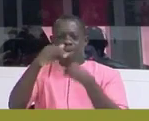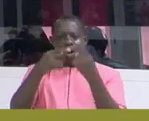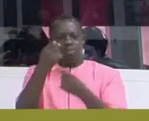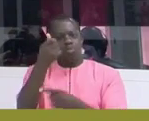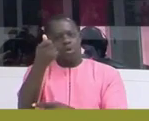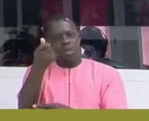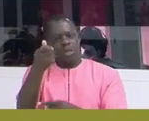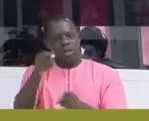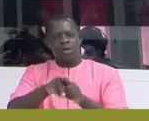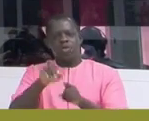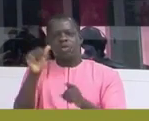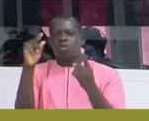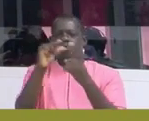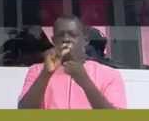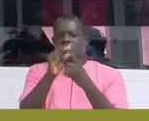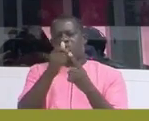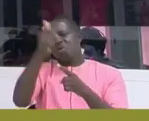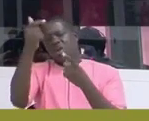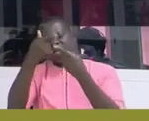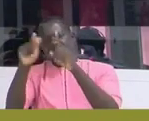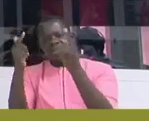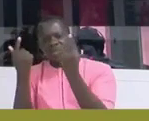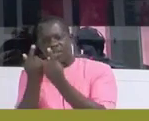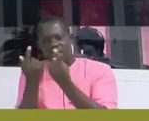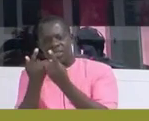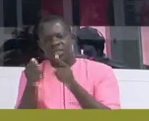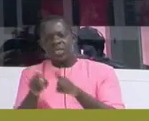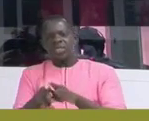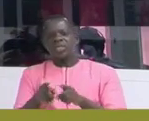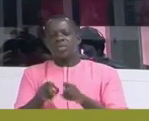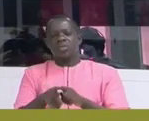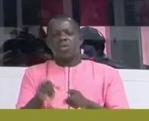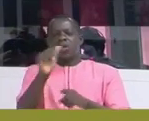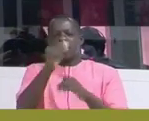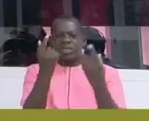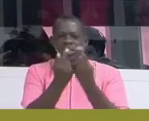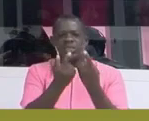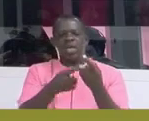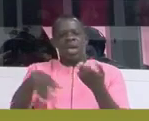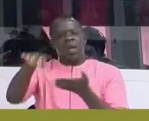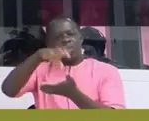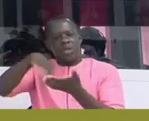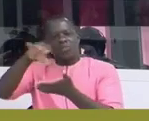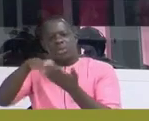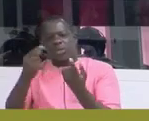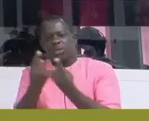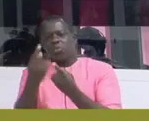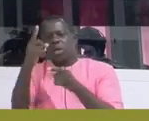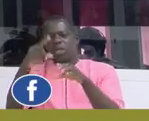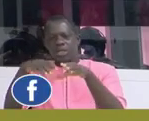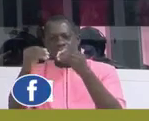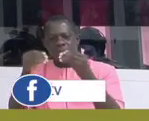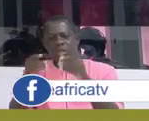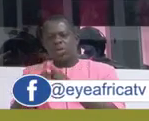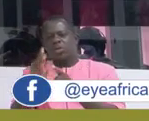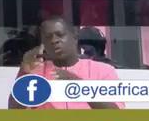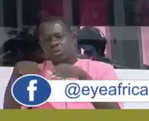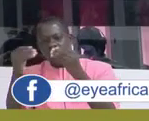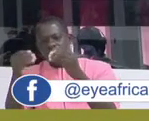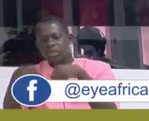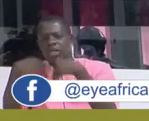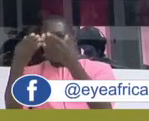you when we make request for money you will bring other talks and then you remove 1,000